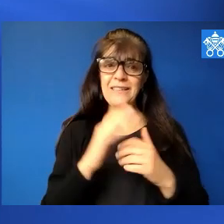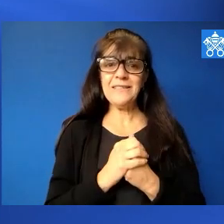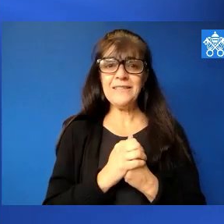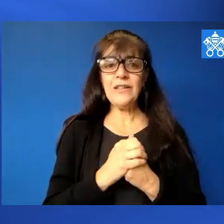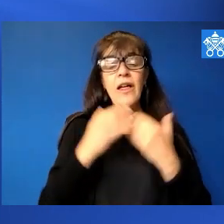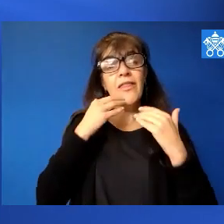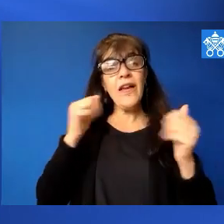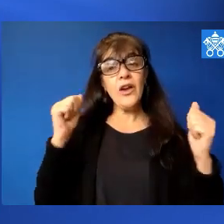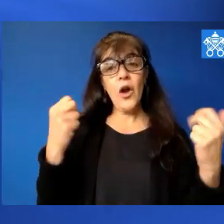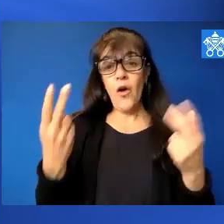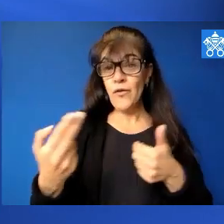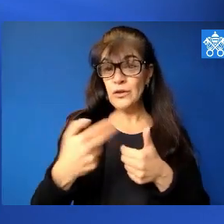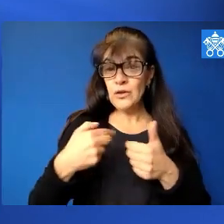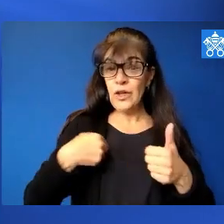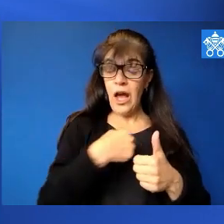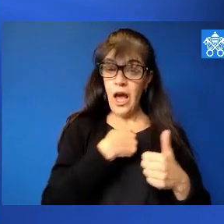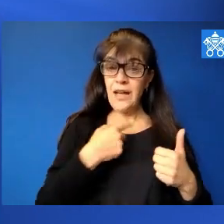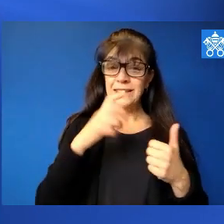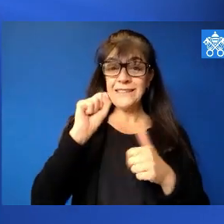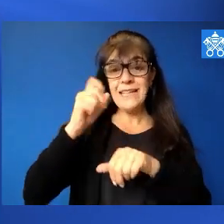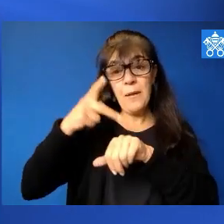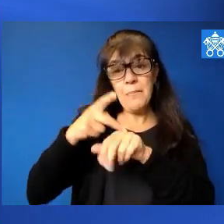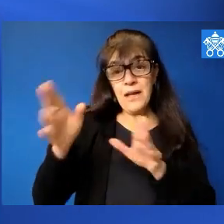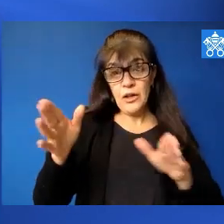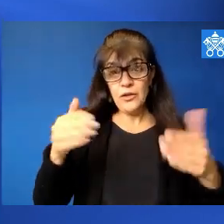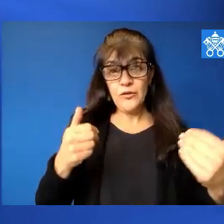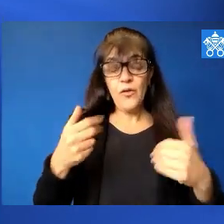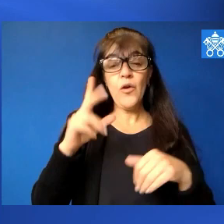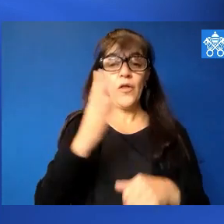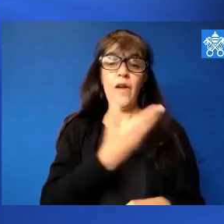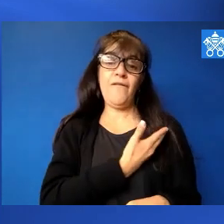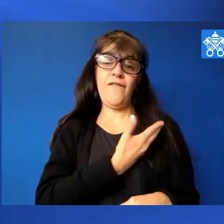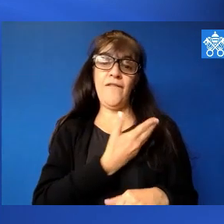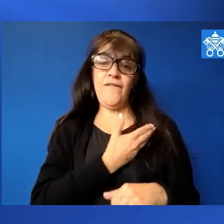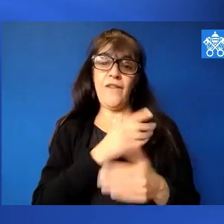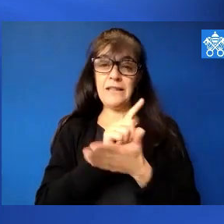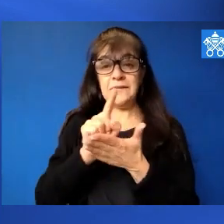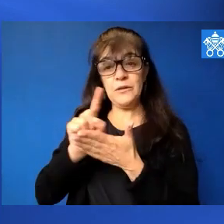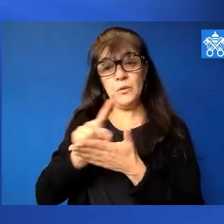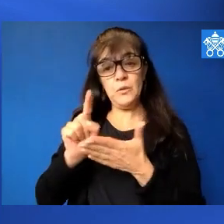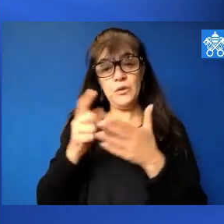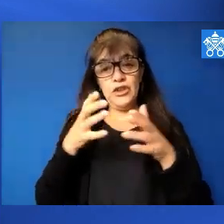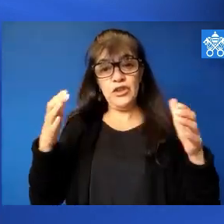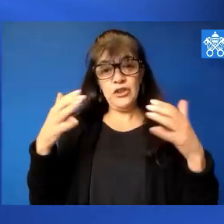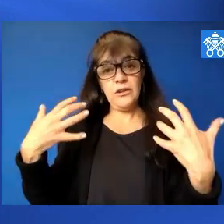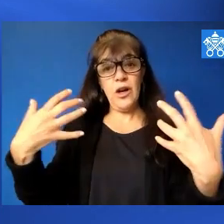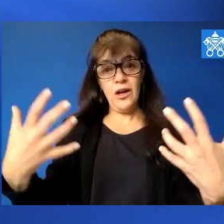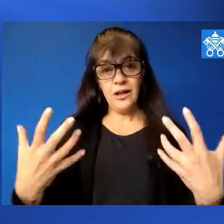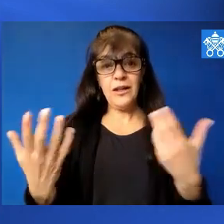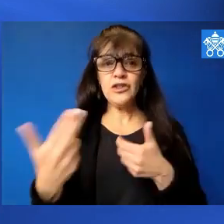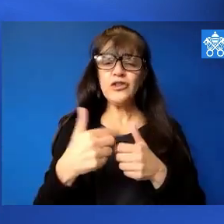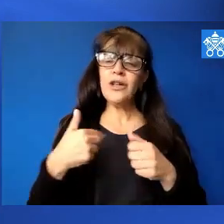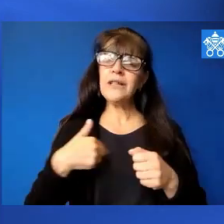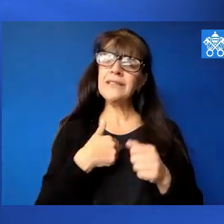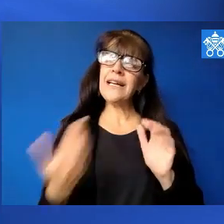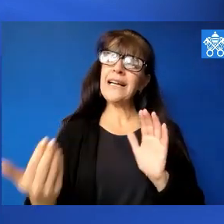greeting. Thank you all for joining us here live in St. Peter's Square for the Pope's weekly general audience. We invite you to join us